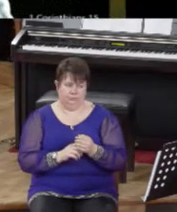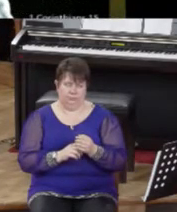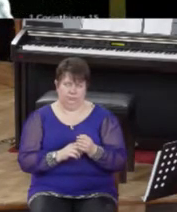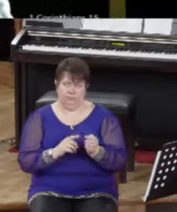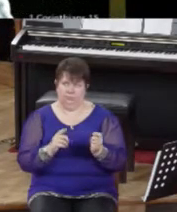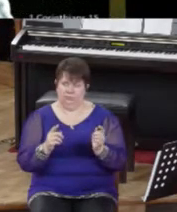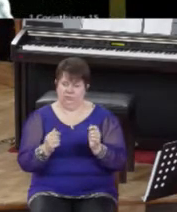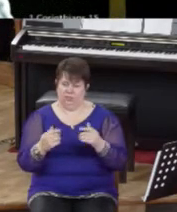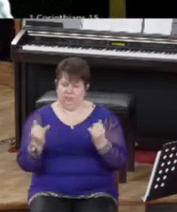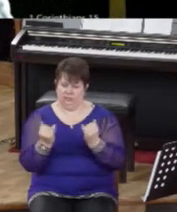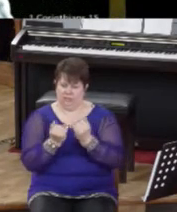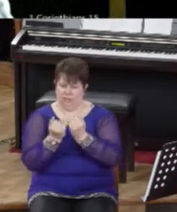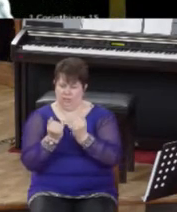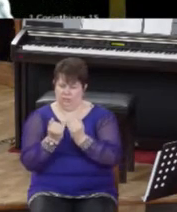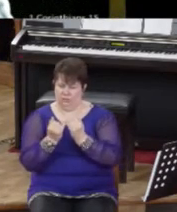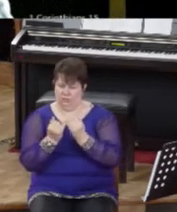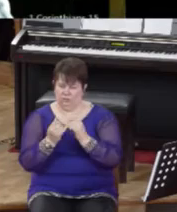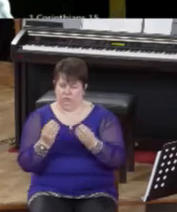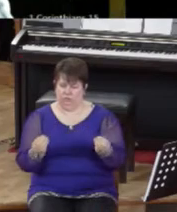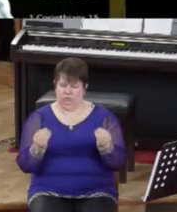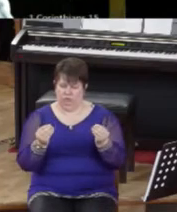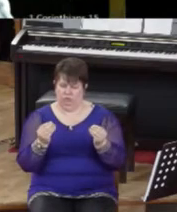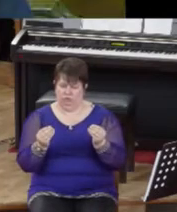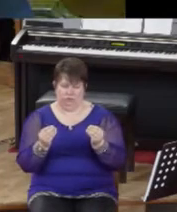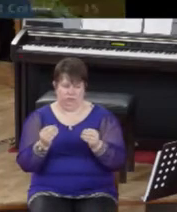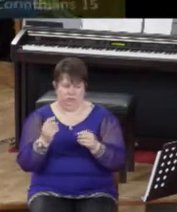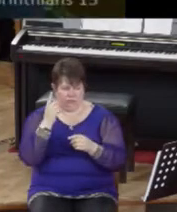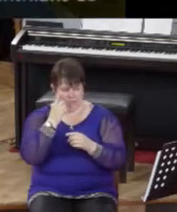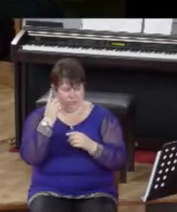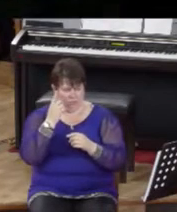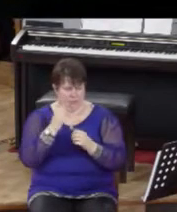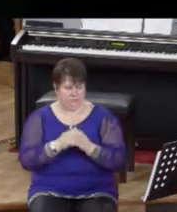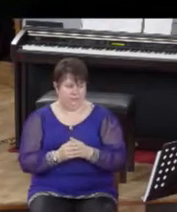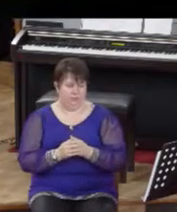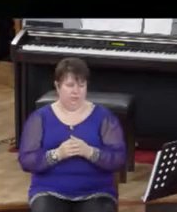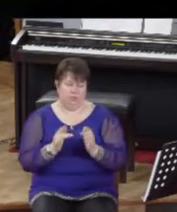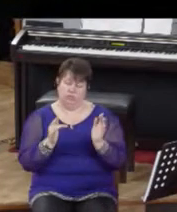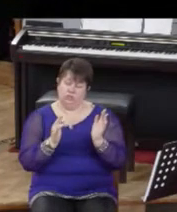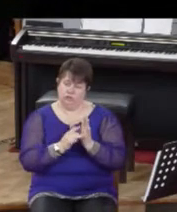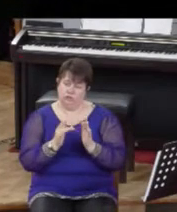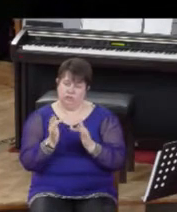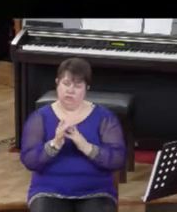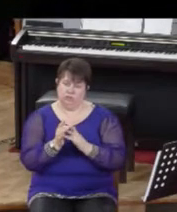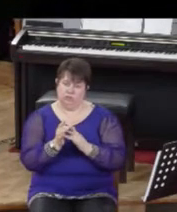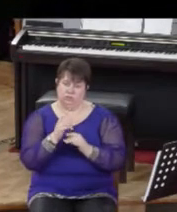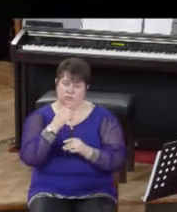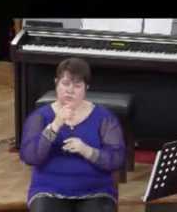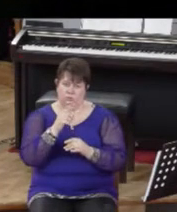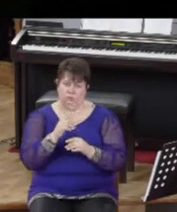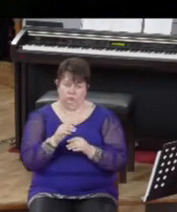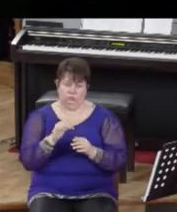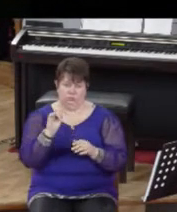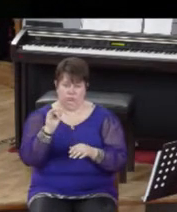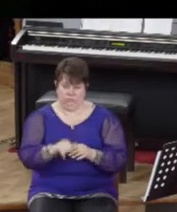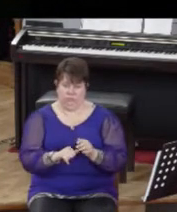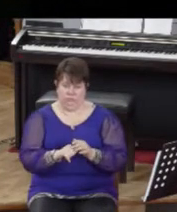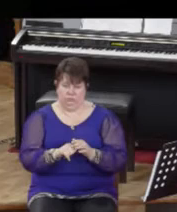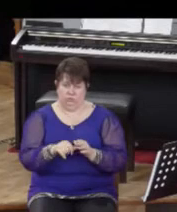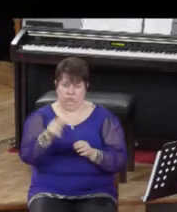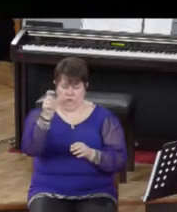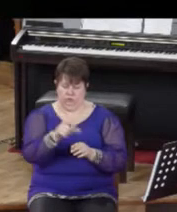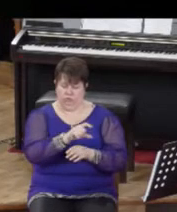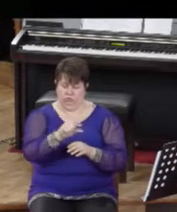Greek philosophy and thought, that Jesus was crucified, dead and